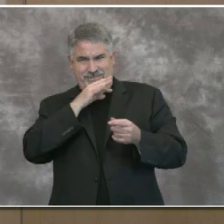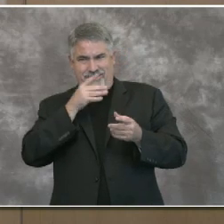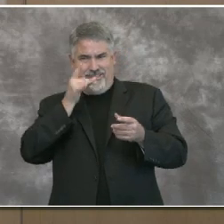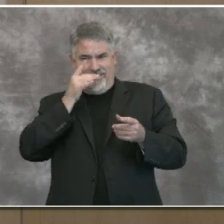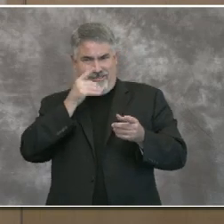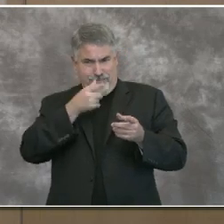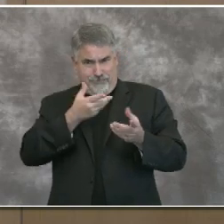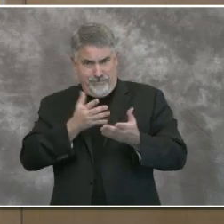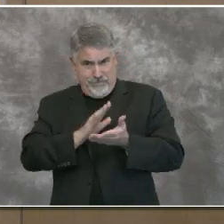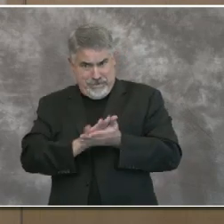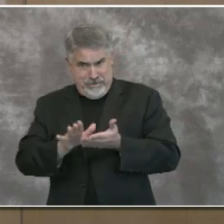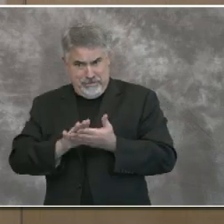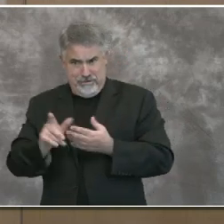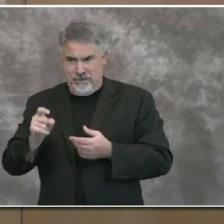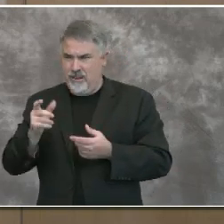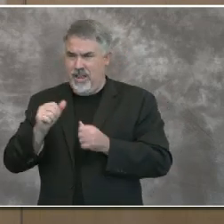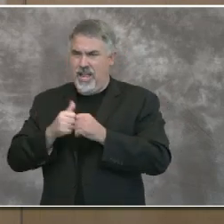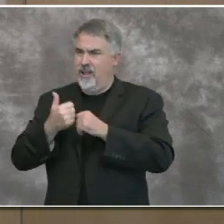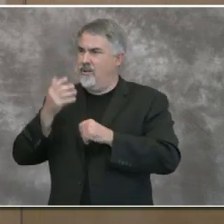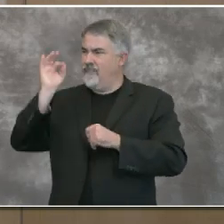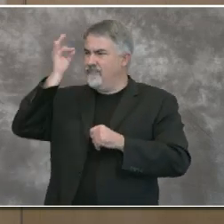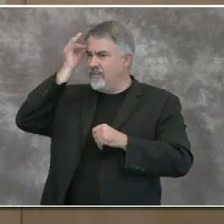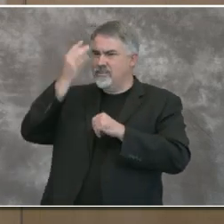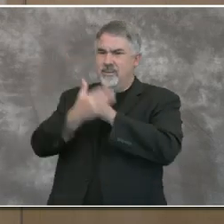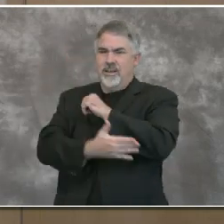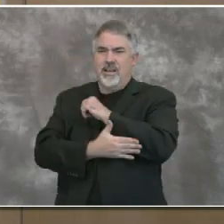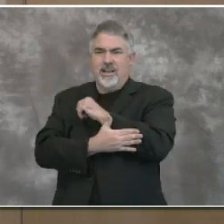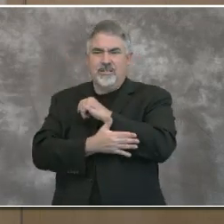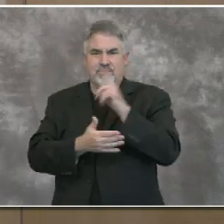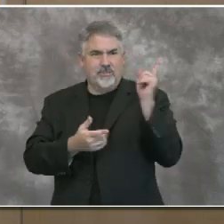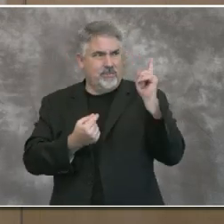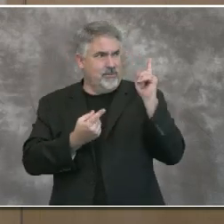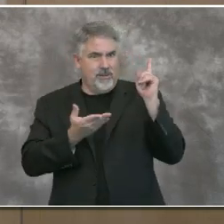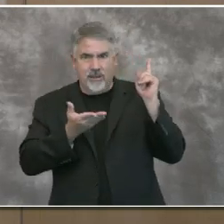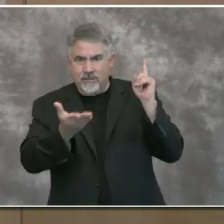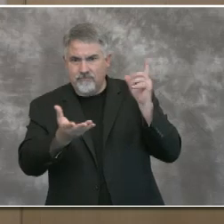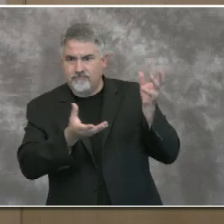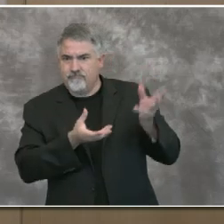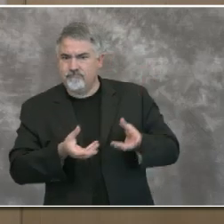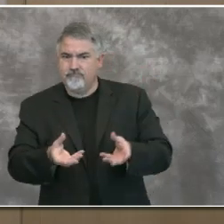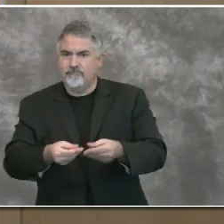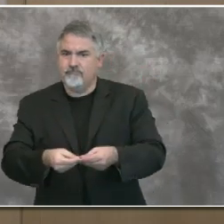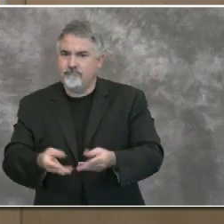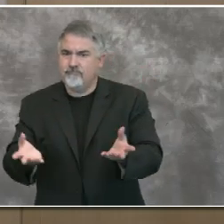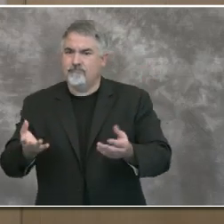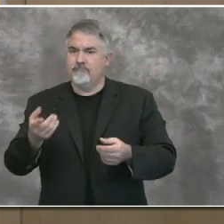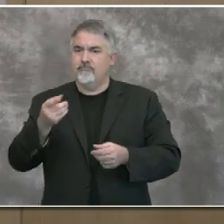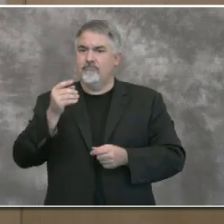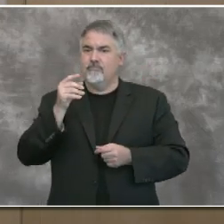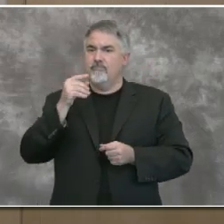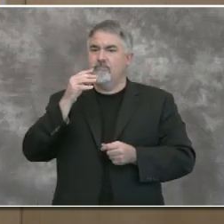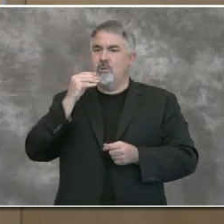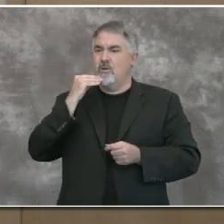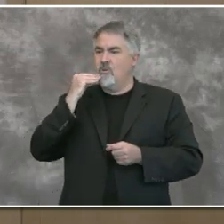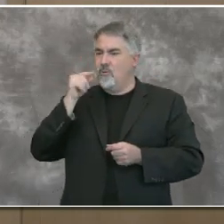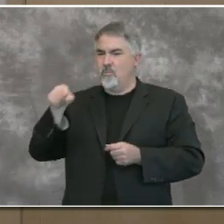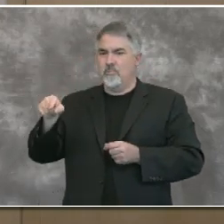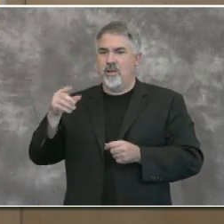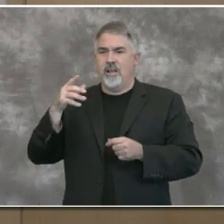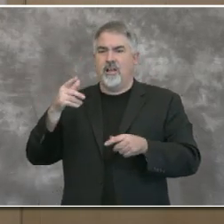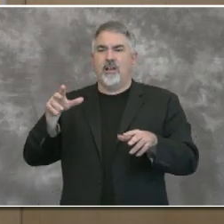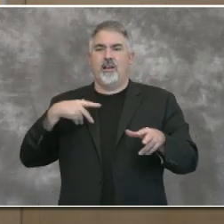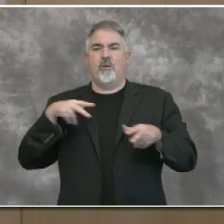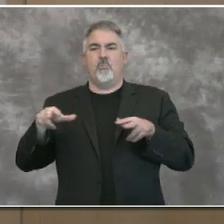guidance extends this recommendation to anyone who is all by oneself outside of one's home in open air space, such as on a walk